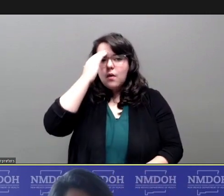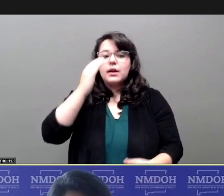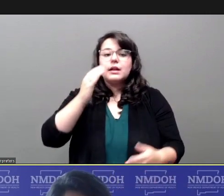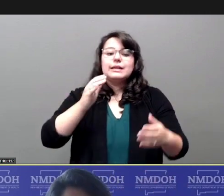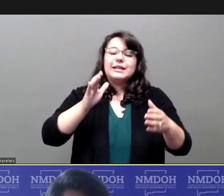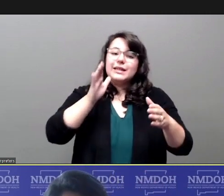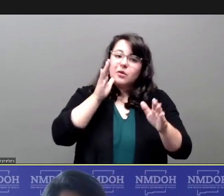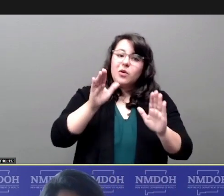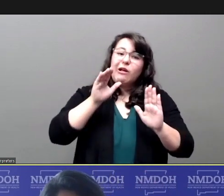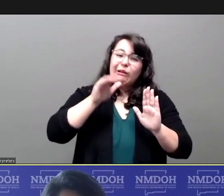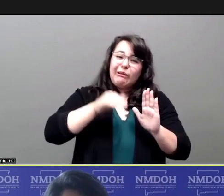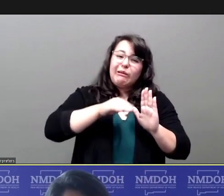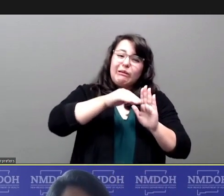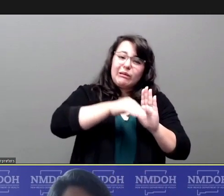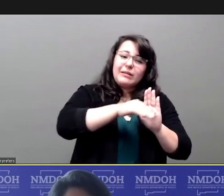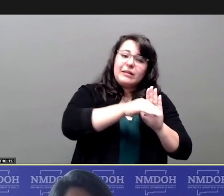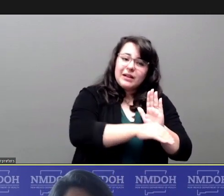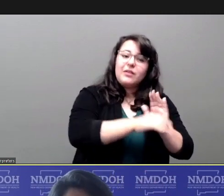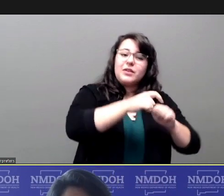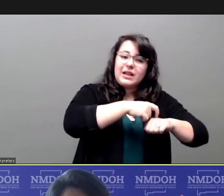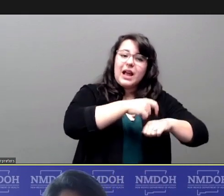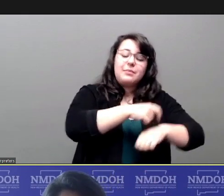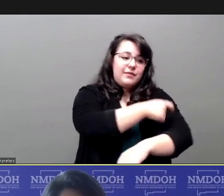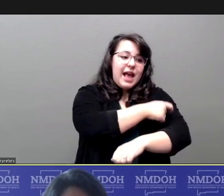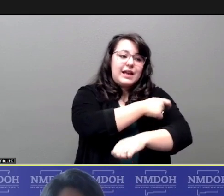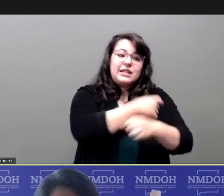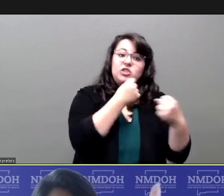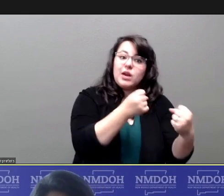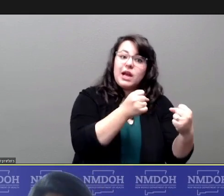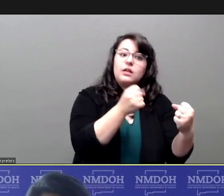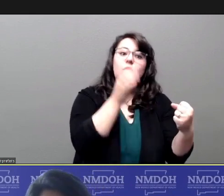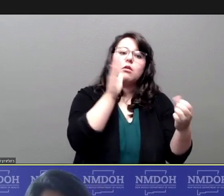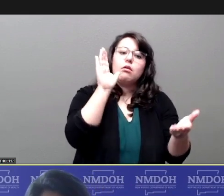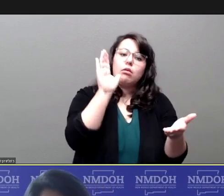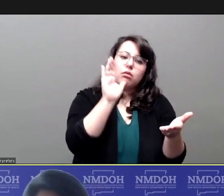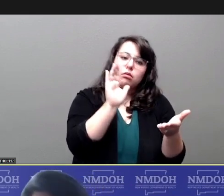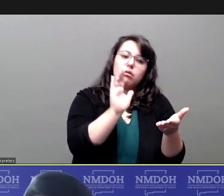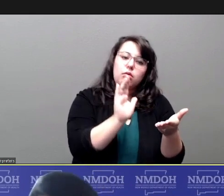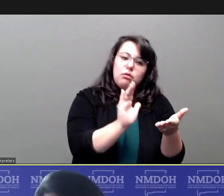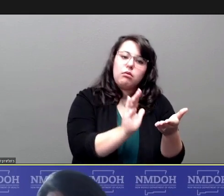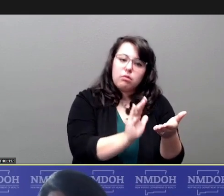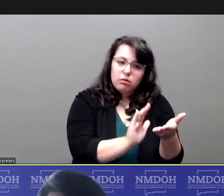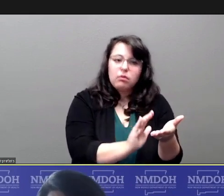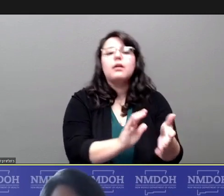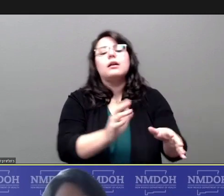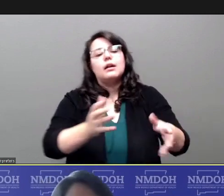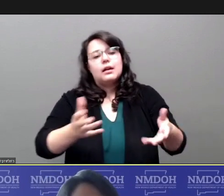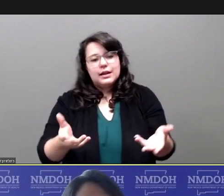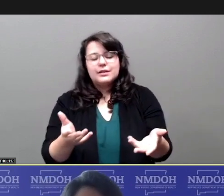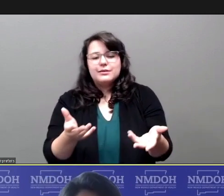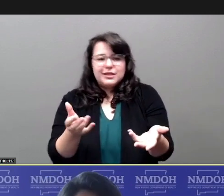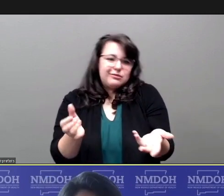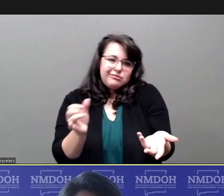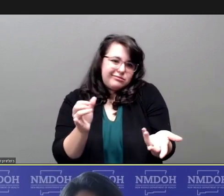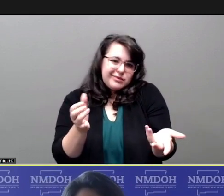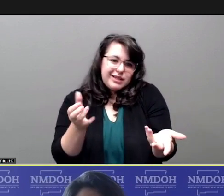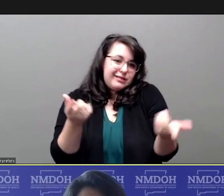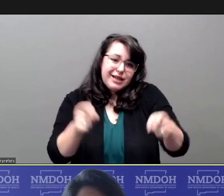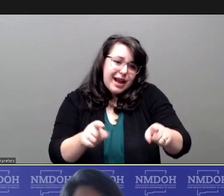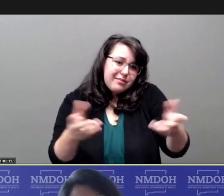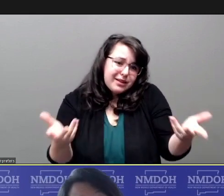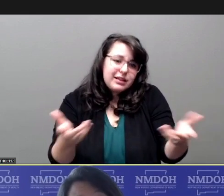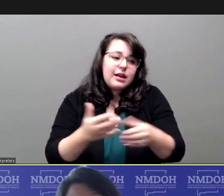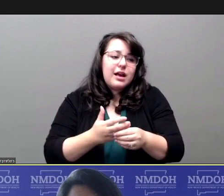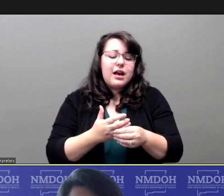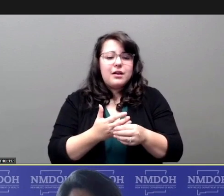time, your vaccine, just over time, it's just like that battery, it gets less and less. And so we